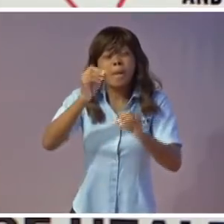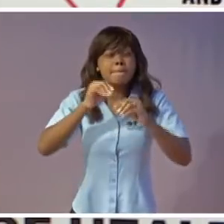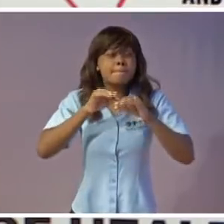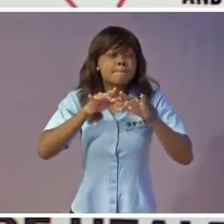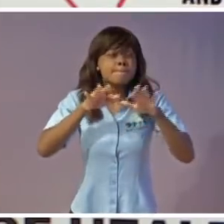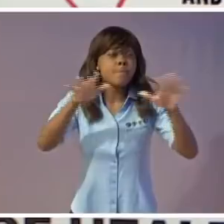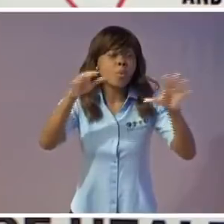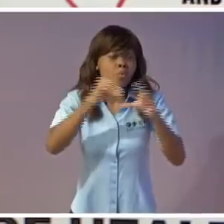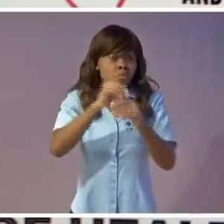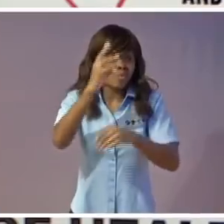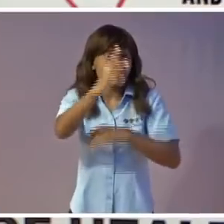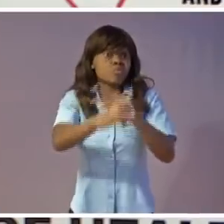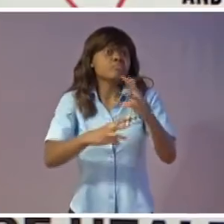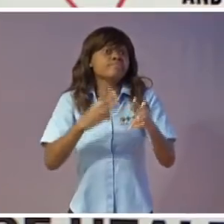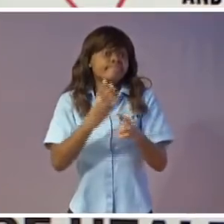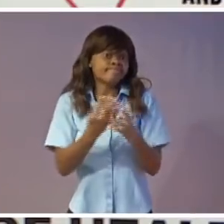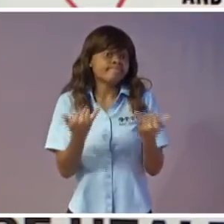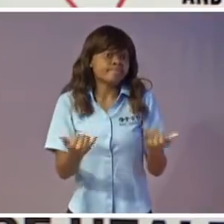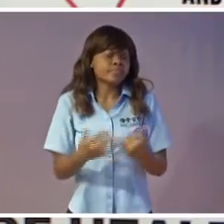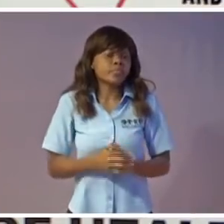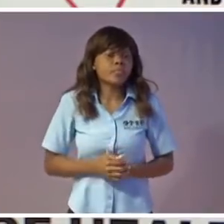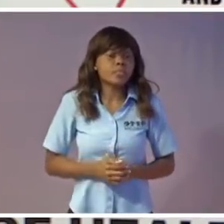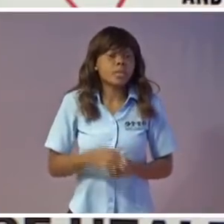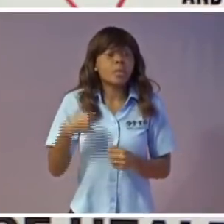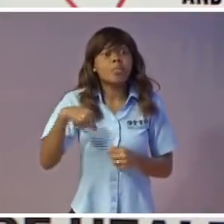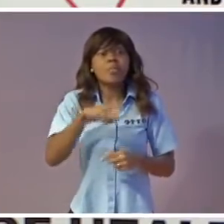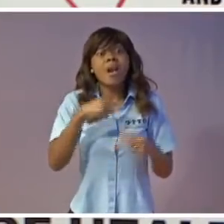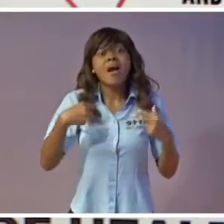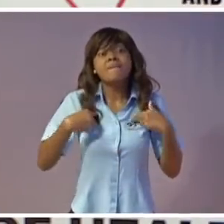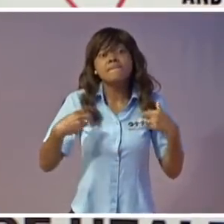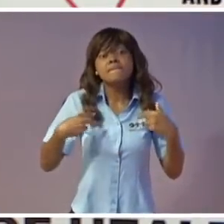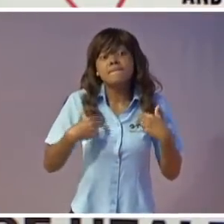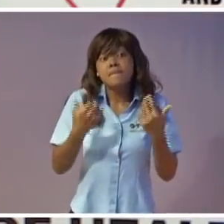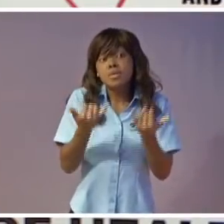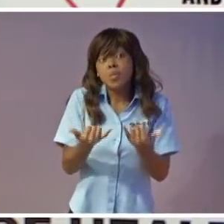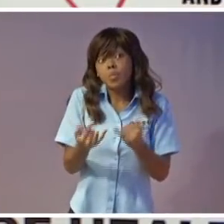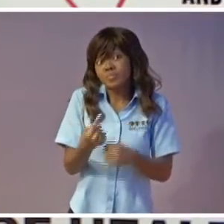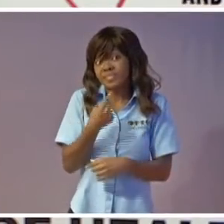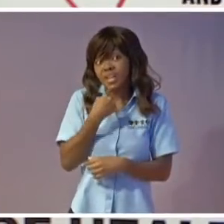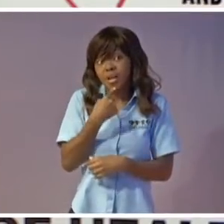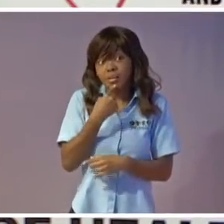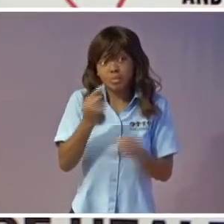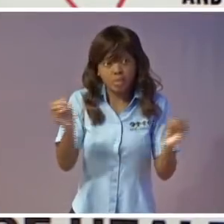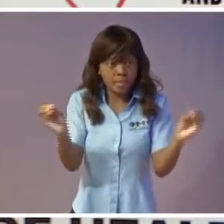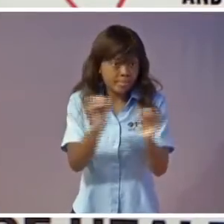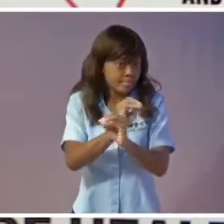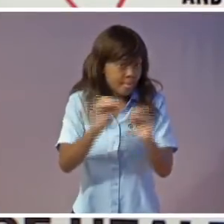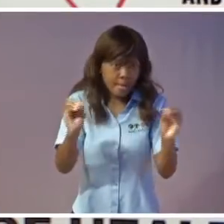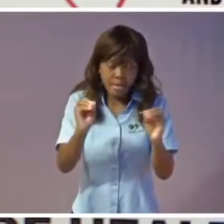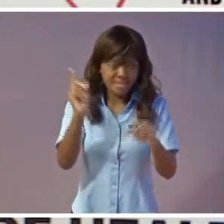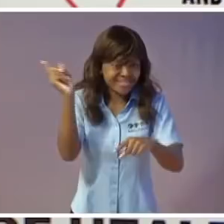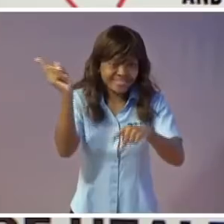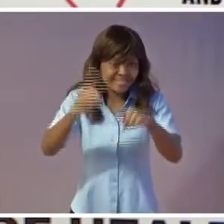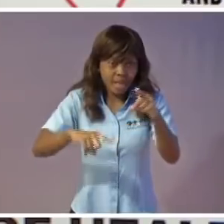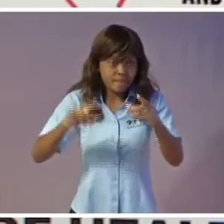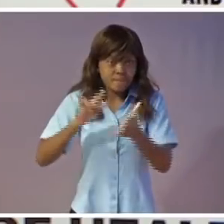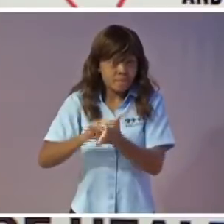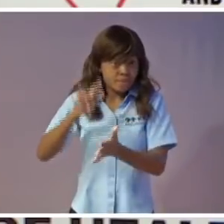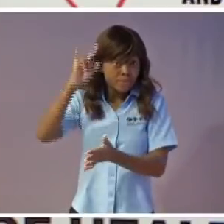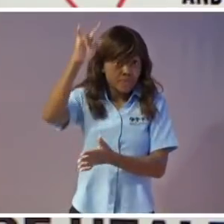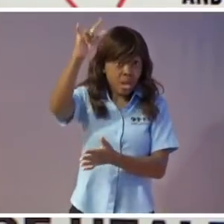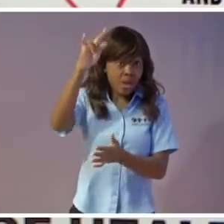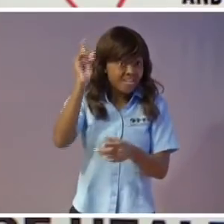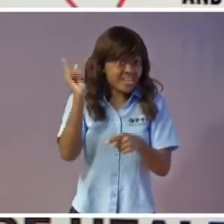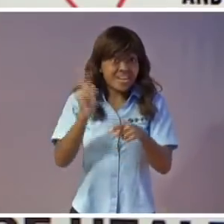have non-travel Omicron cases in Trinidad and Tobago, and as you see with the